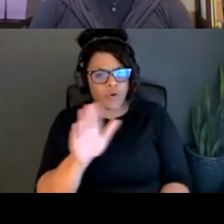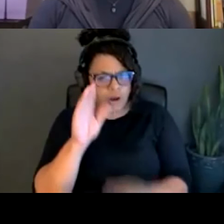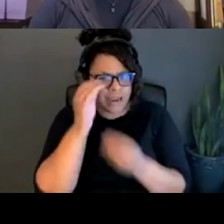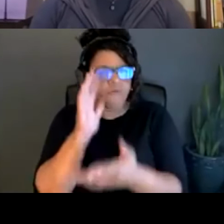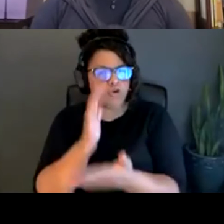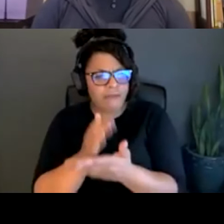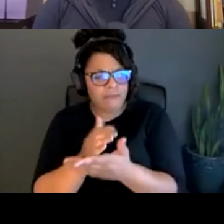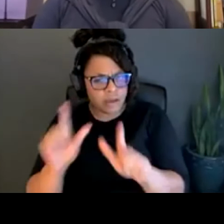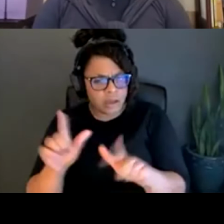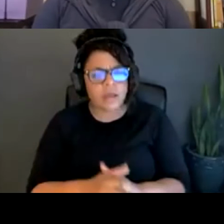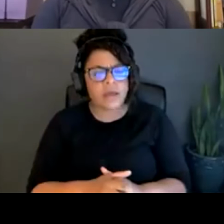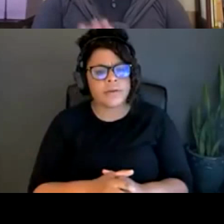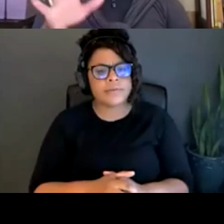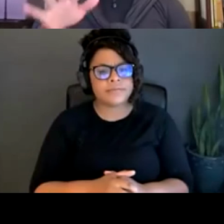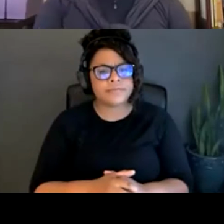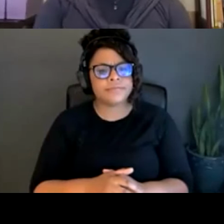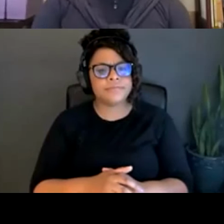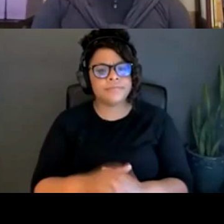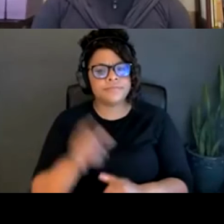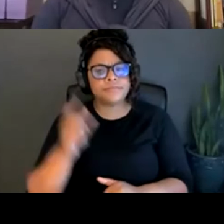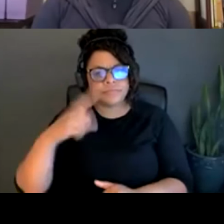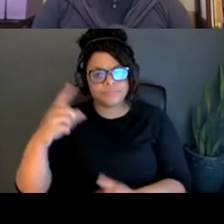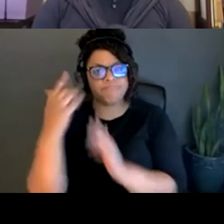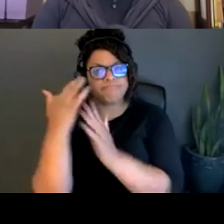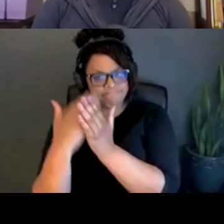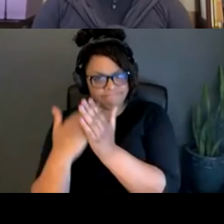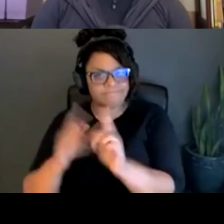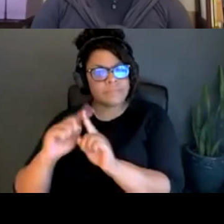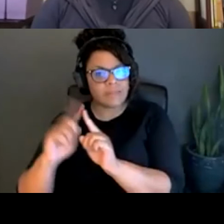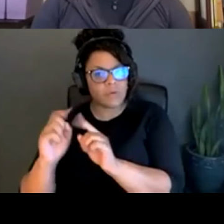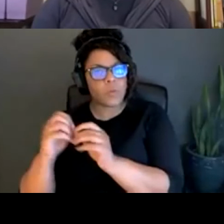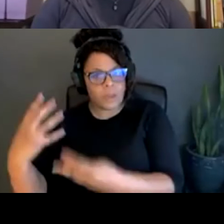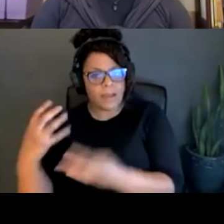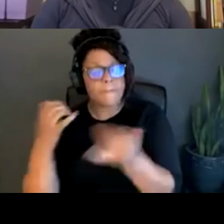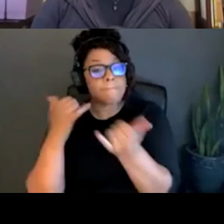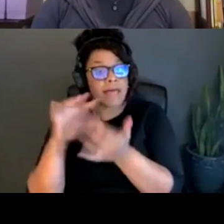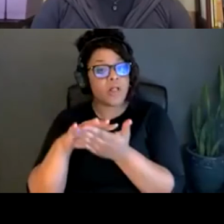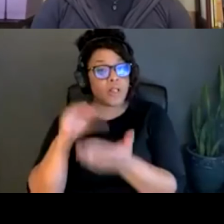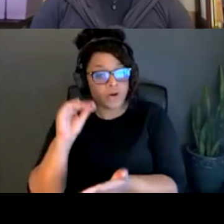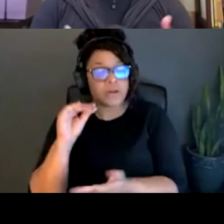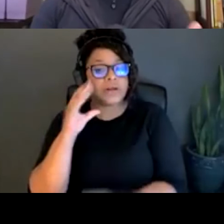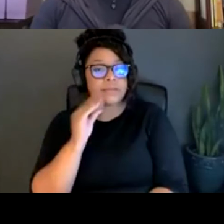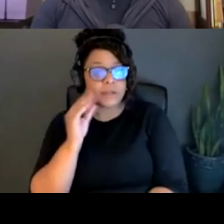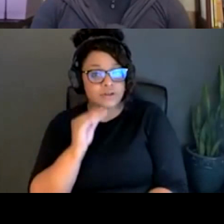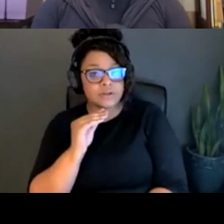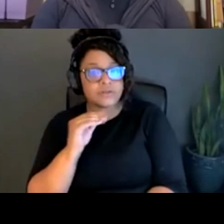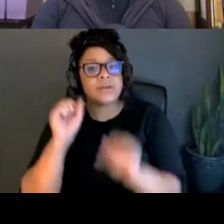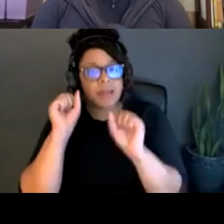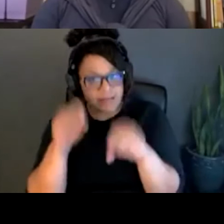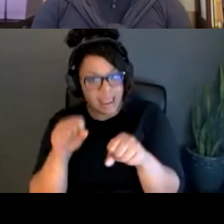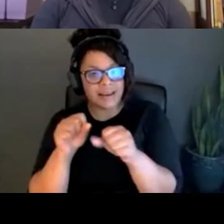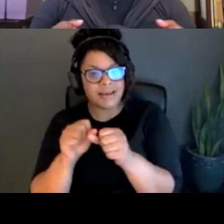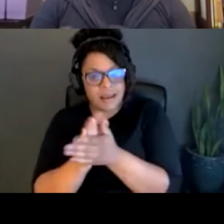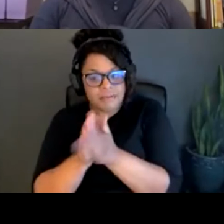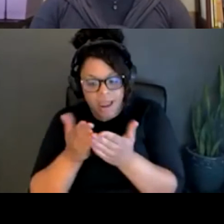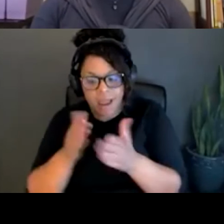that you have listed a number of ways in which playful learning experiences can unfold. And